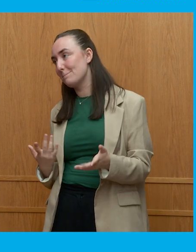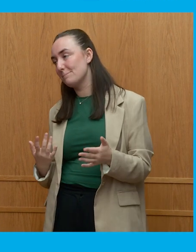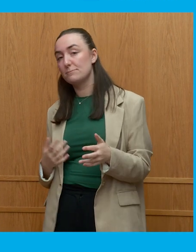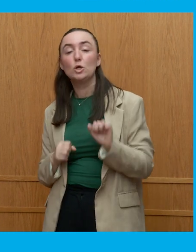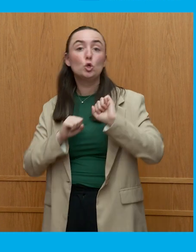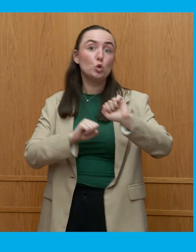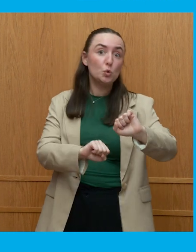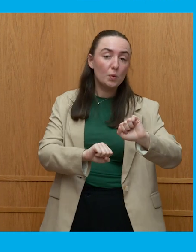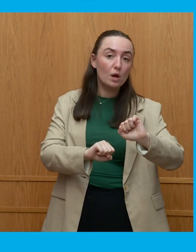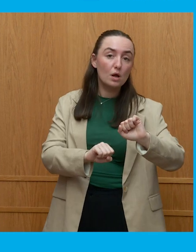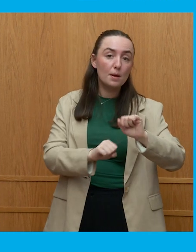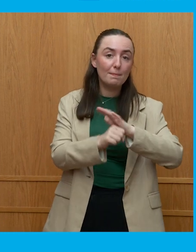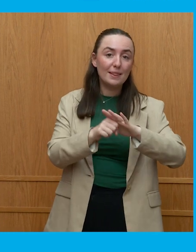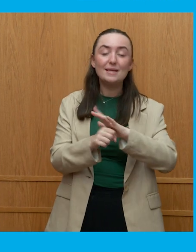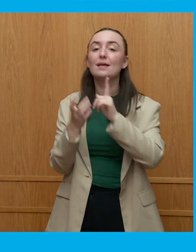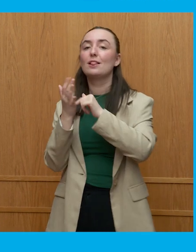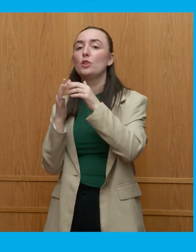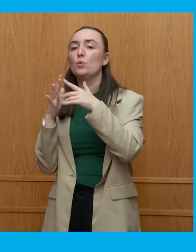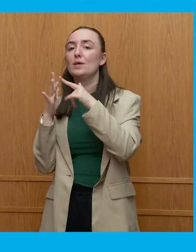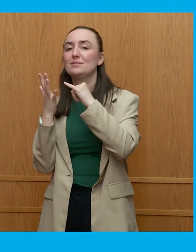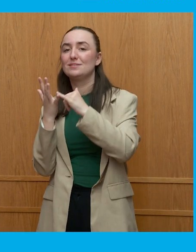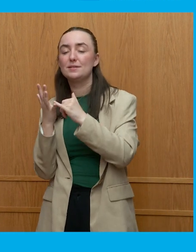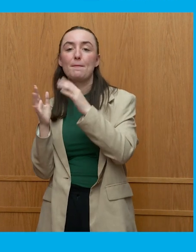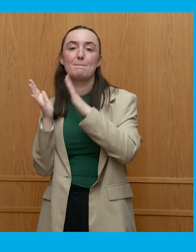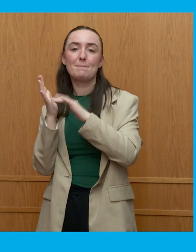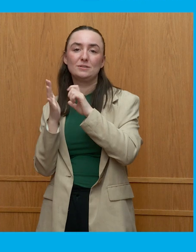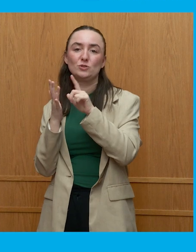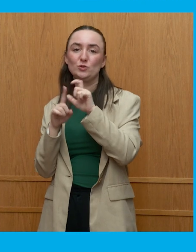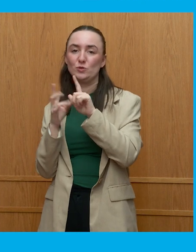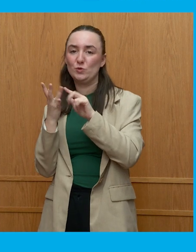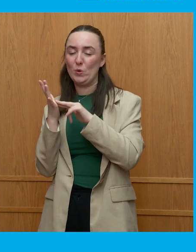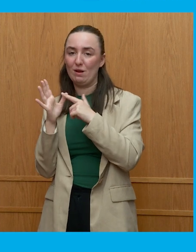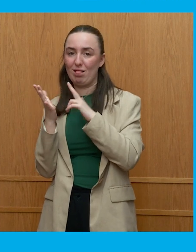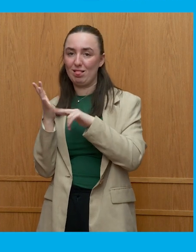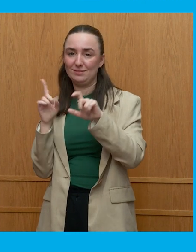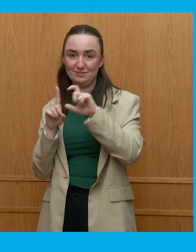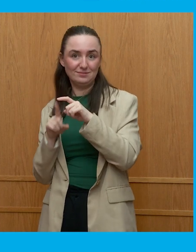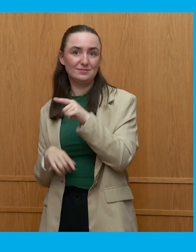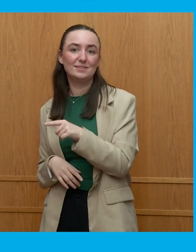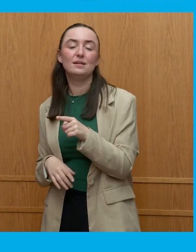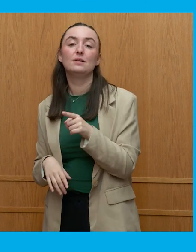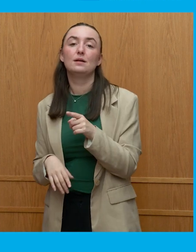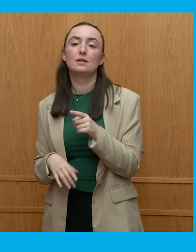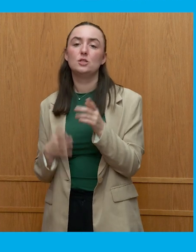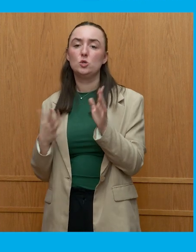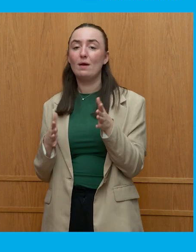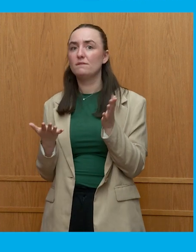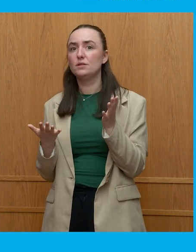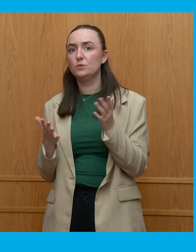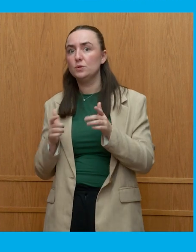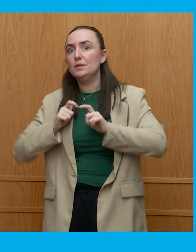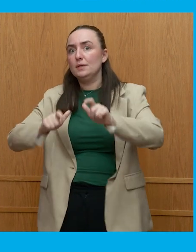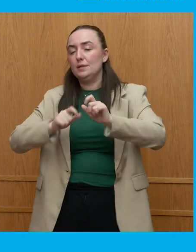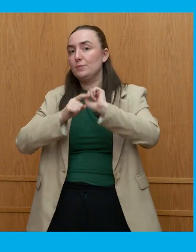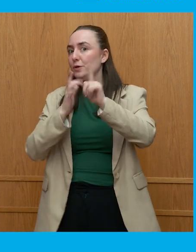position and Lewis McDonald's, Linda Fabiani, that you had to congeal around the project and try and take it forward too. Yeah, I think